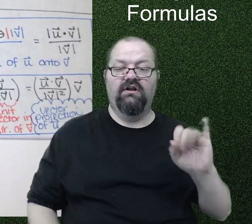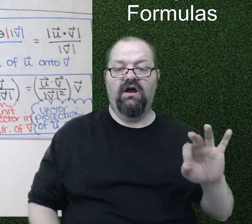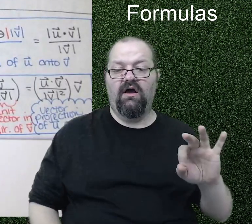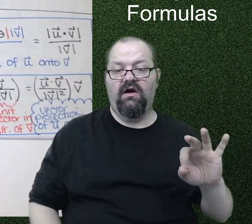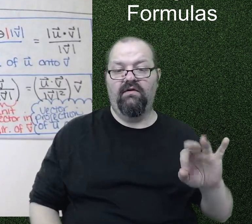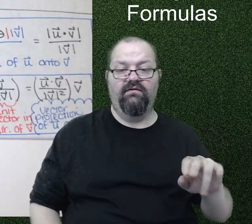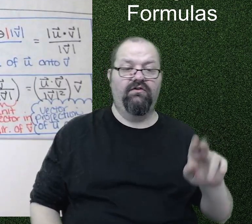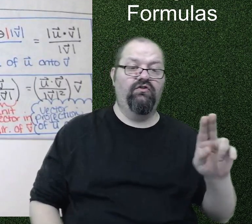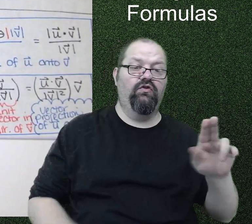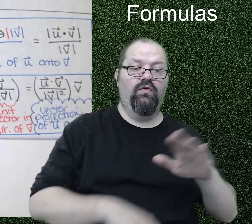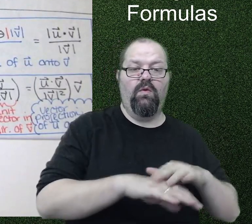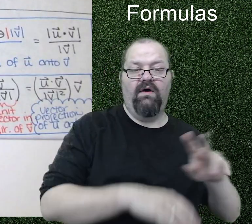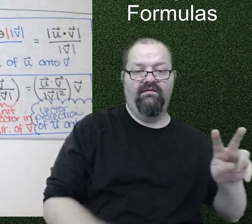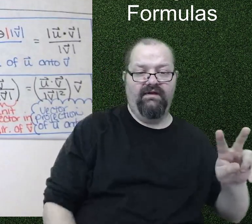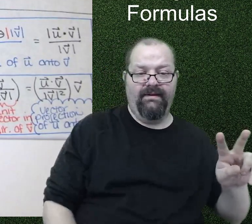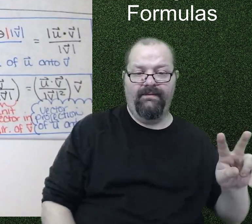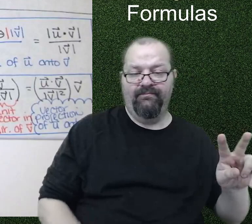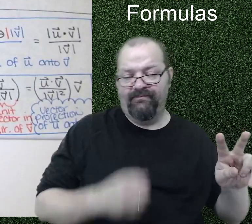V.